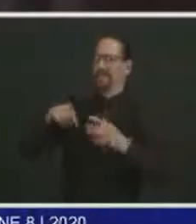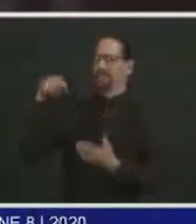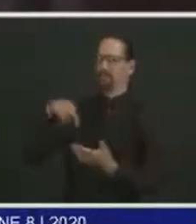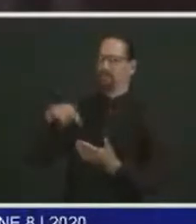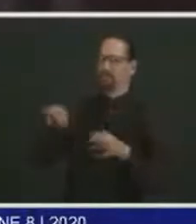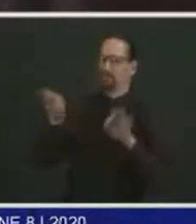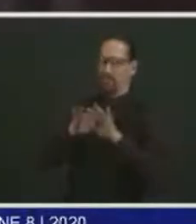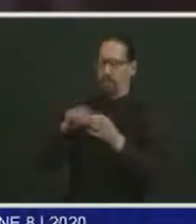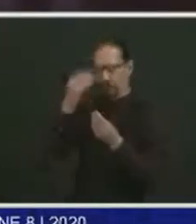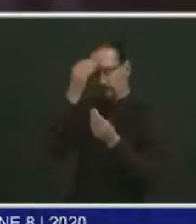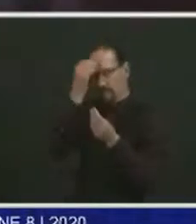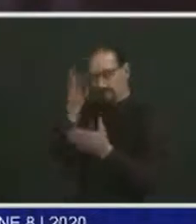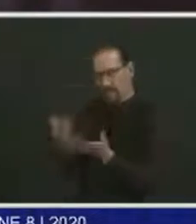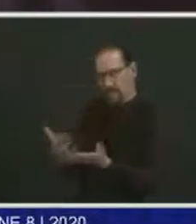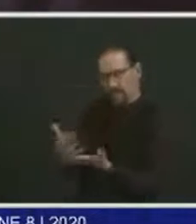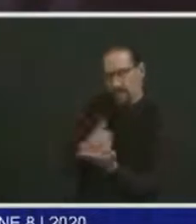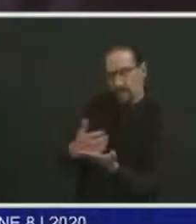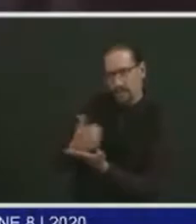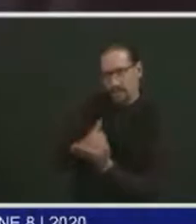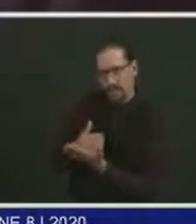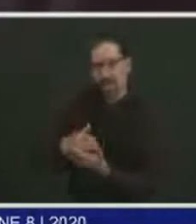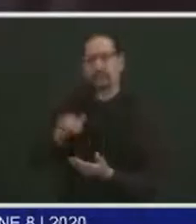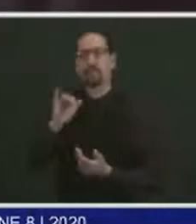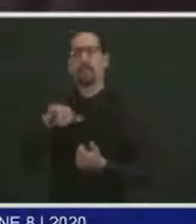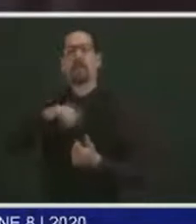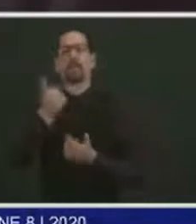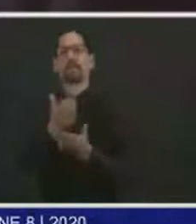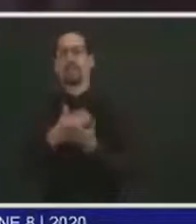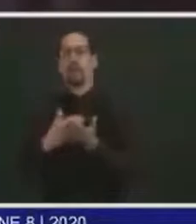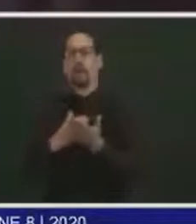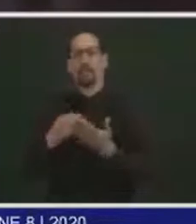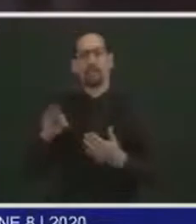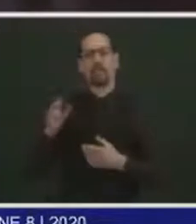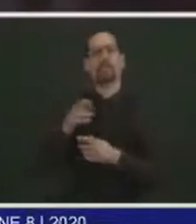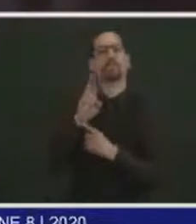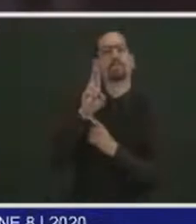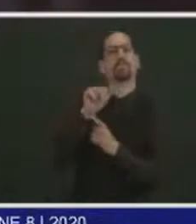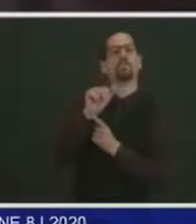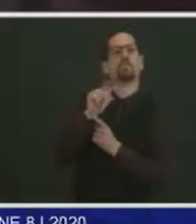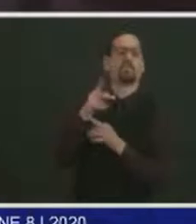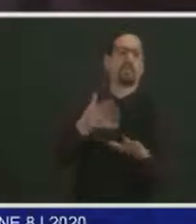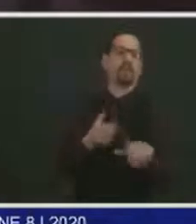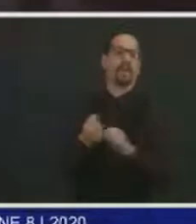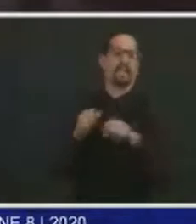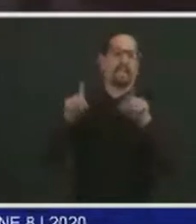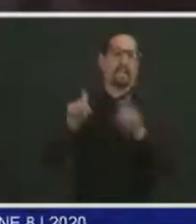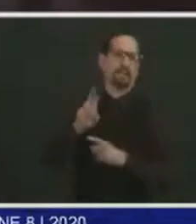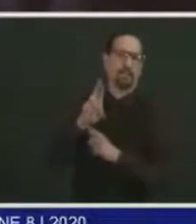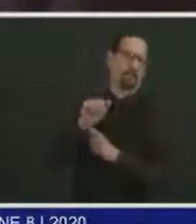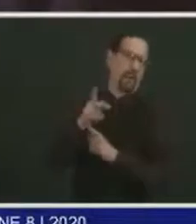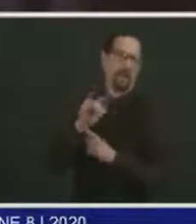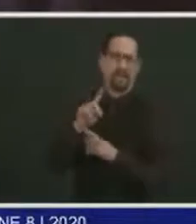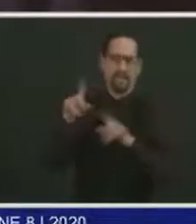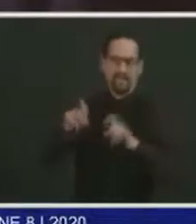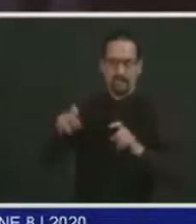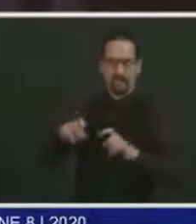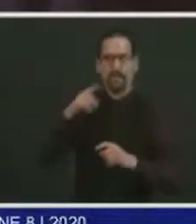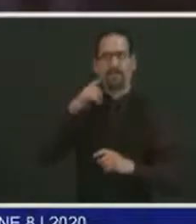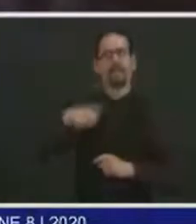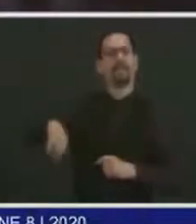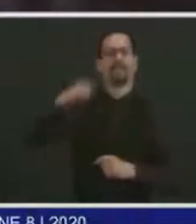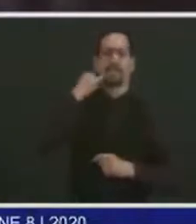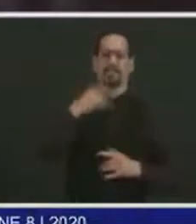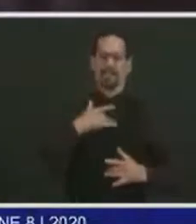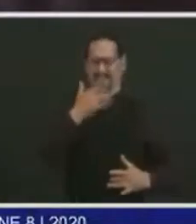to rapidly test everybody who has symptoms. If you're feeling sick, if you have a fever, aches and pains,